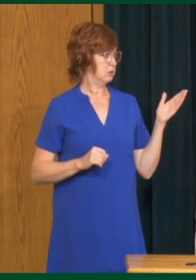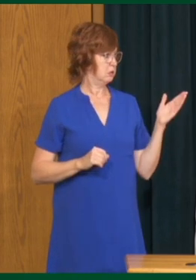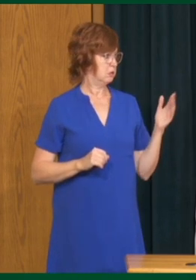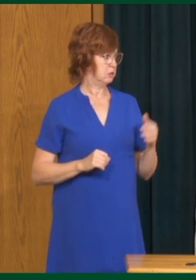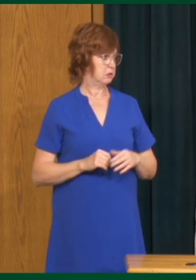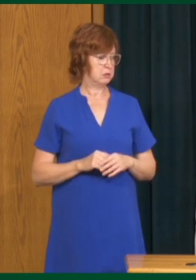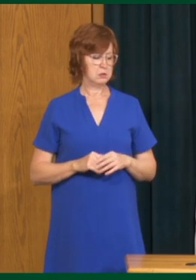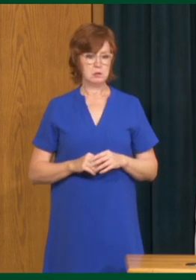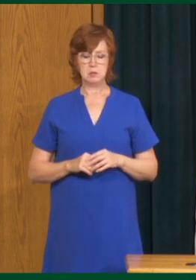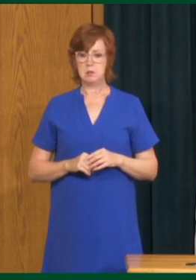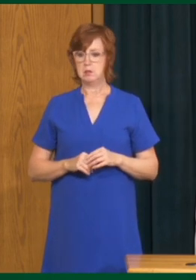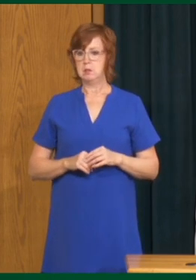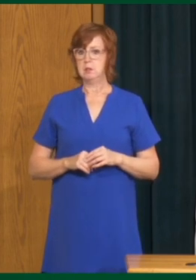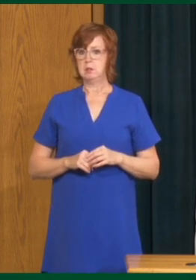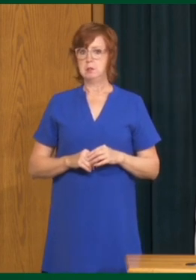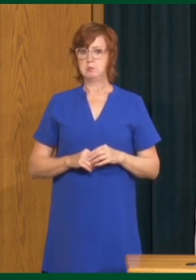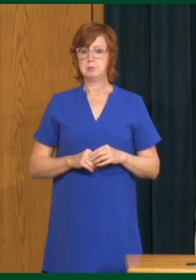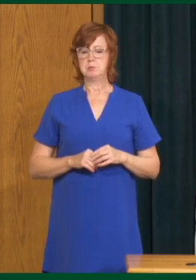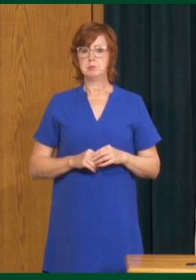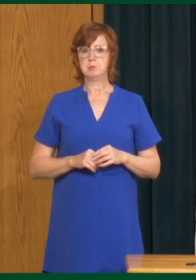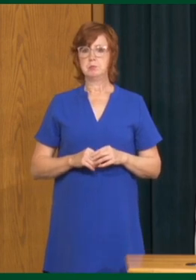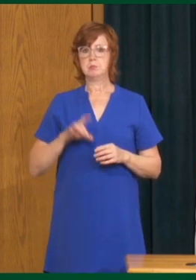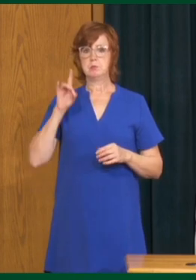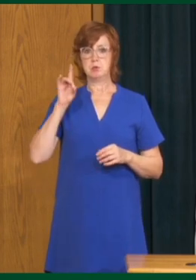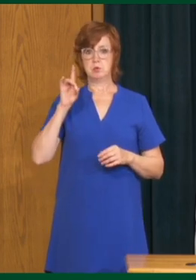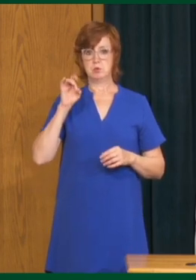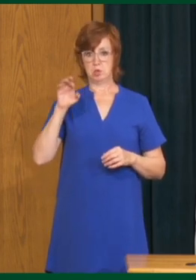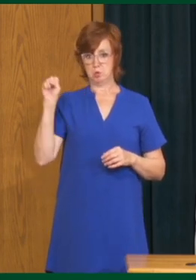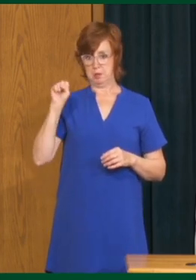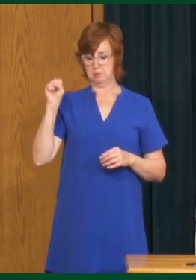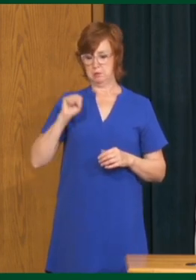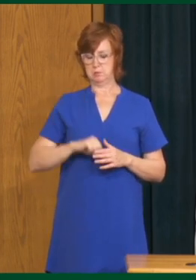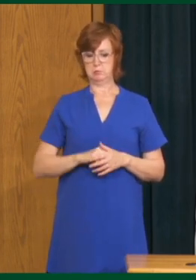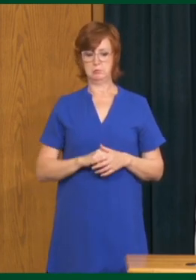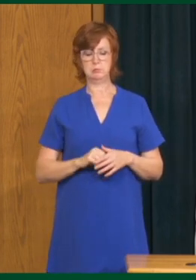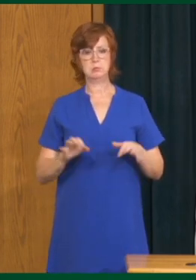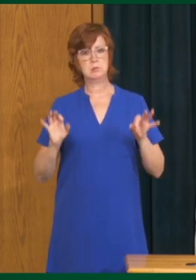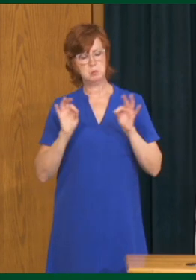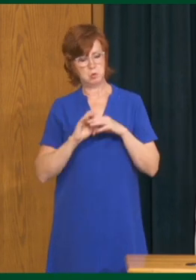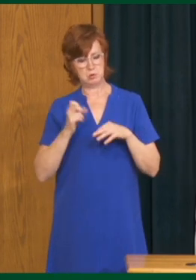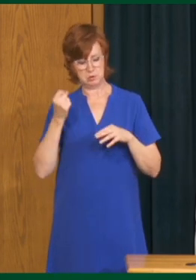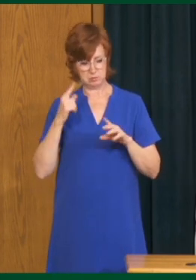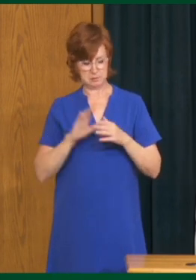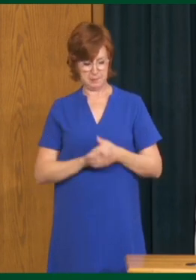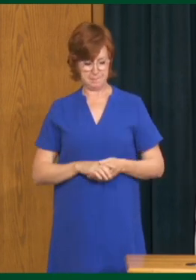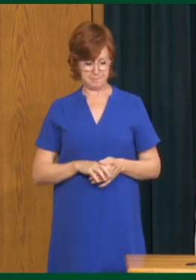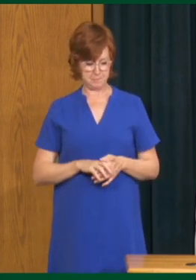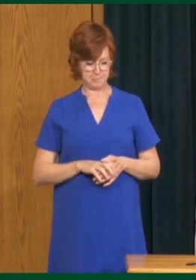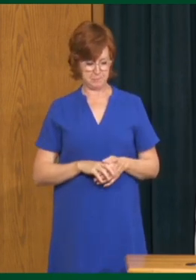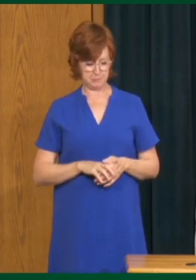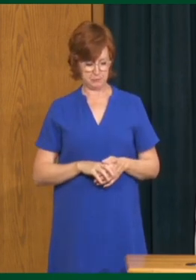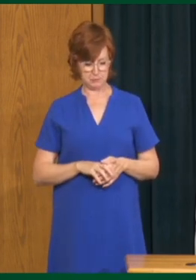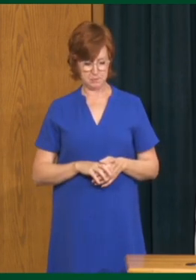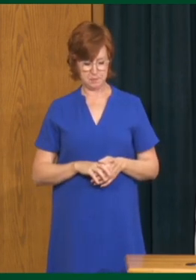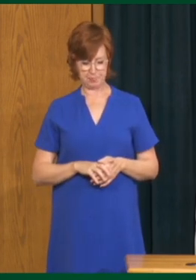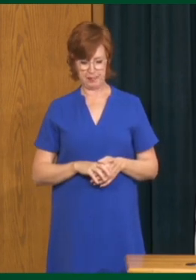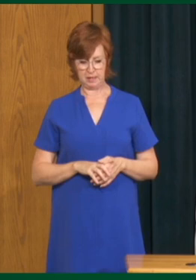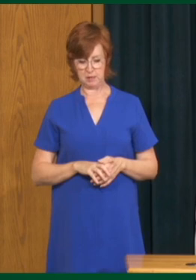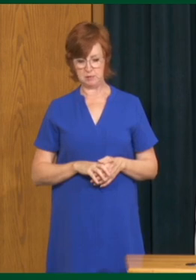I think we still need to understand that, for example, we continue to see a single case who may have